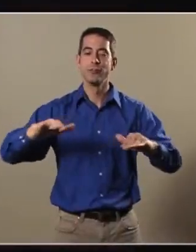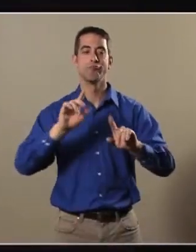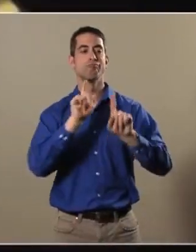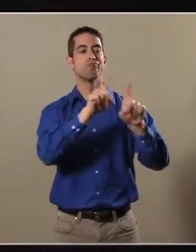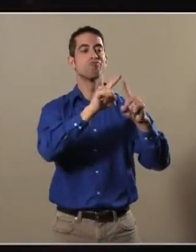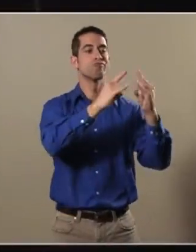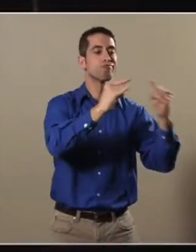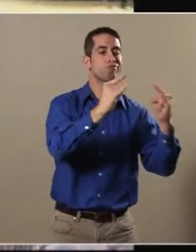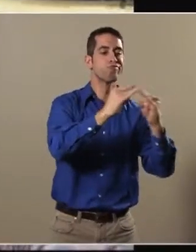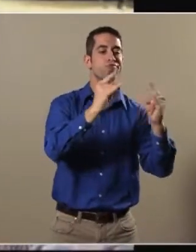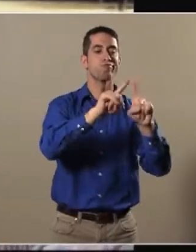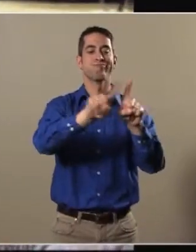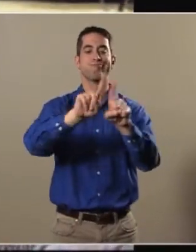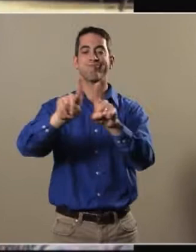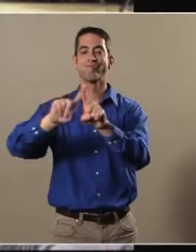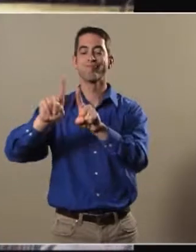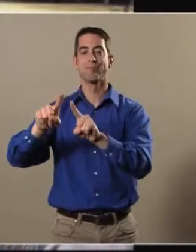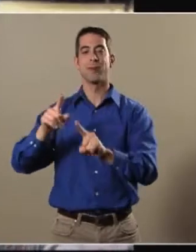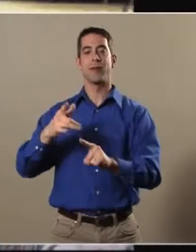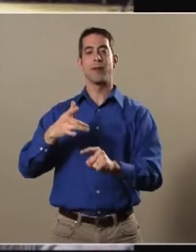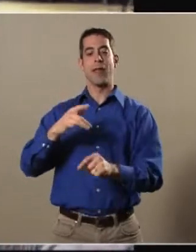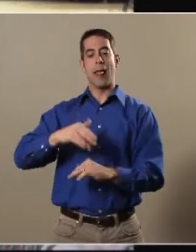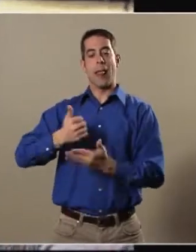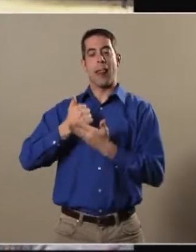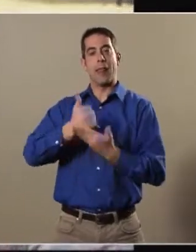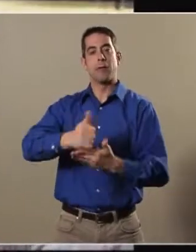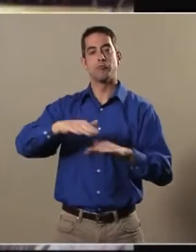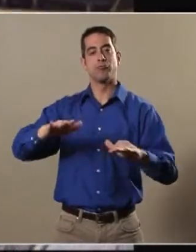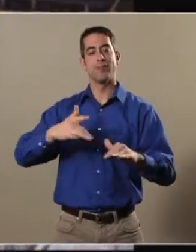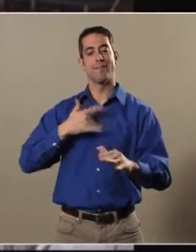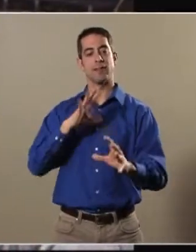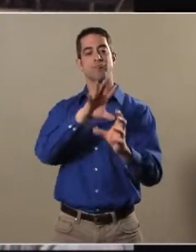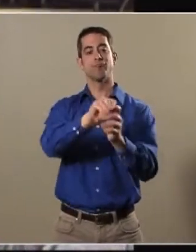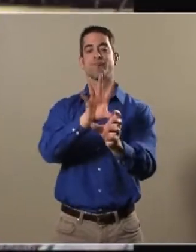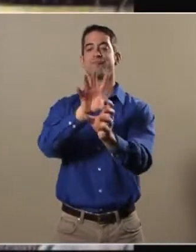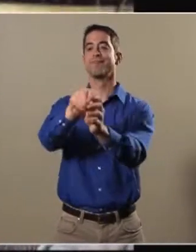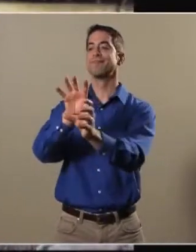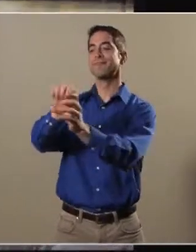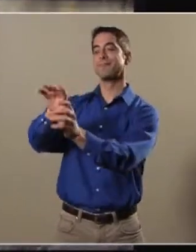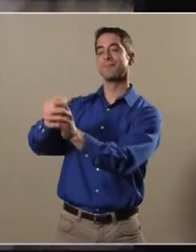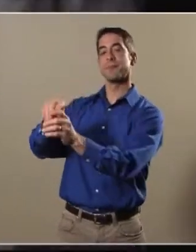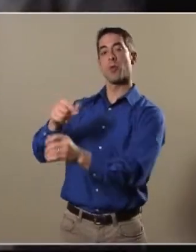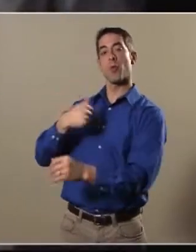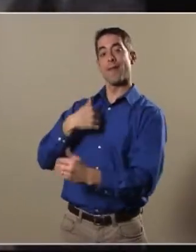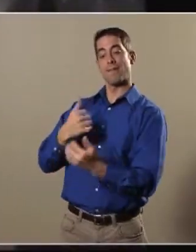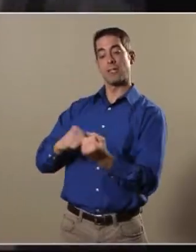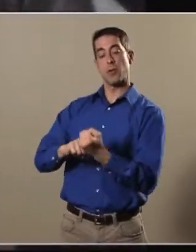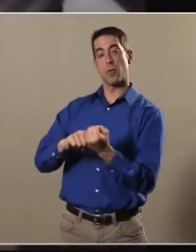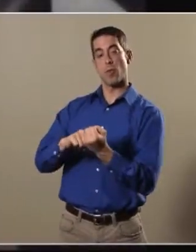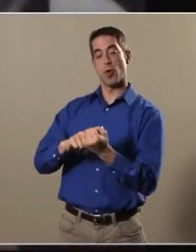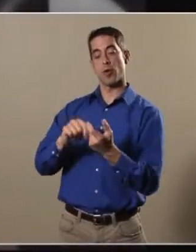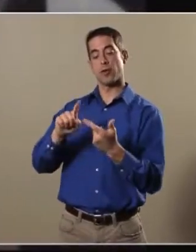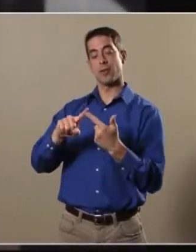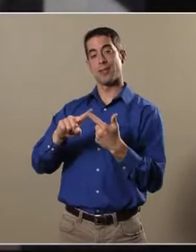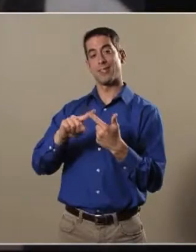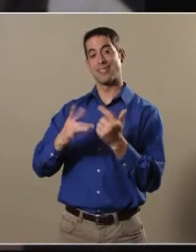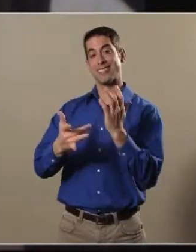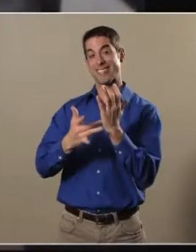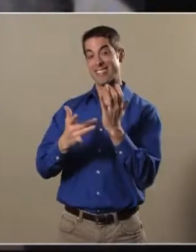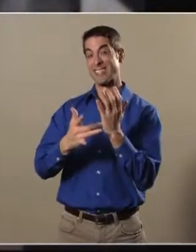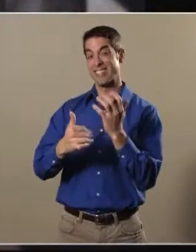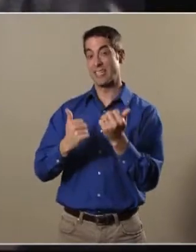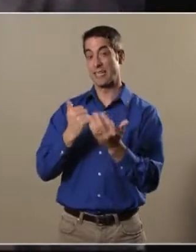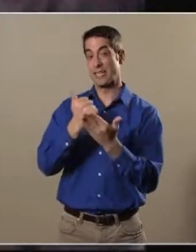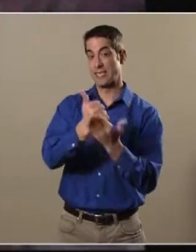Services helps kids with disabilities participate in programs like these. We offer support and technical assistance to include children in